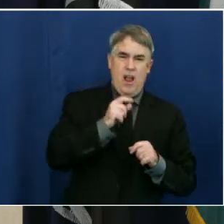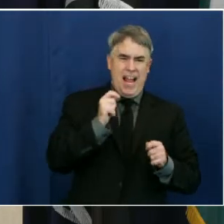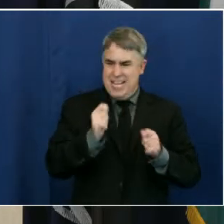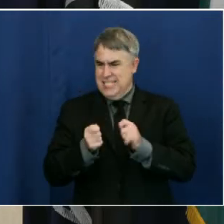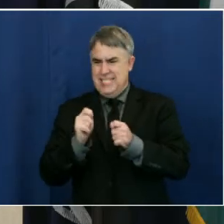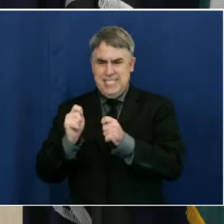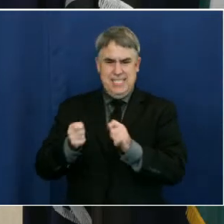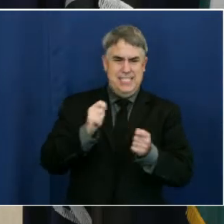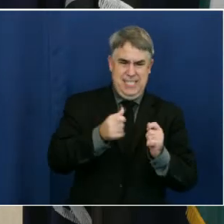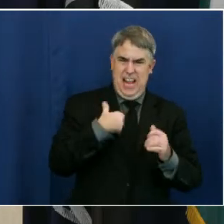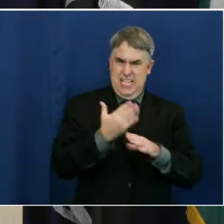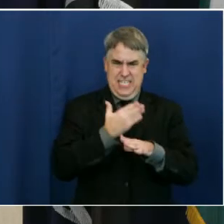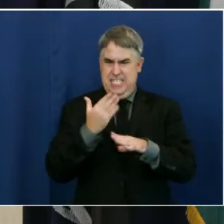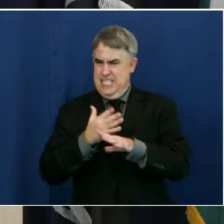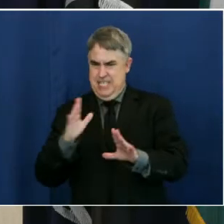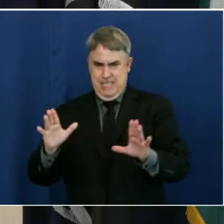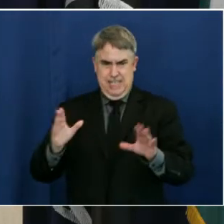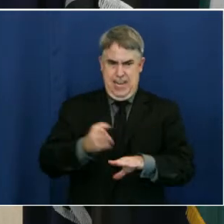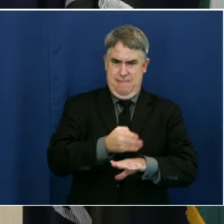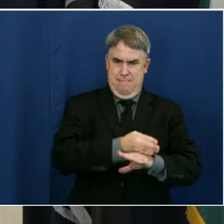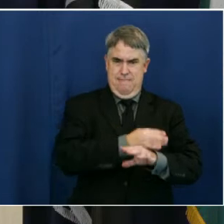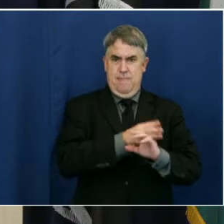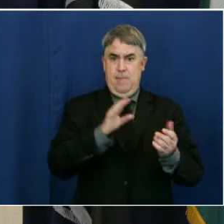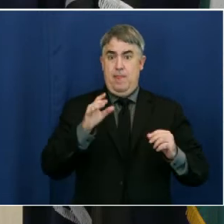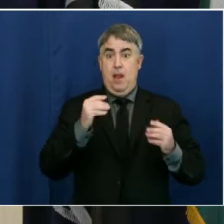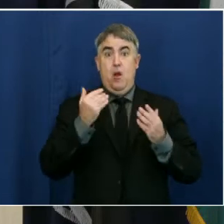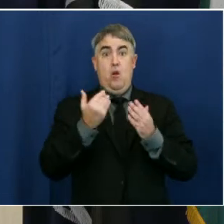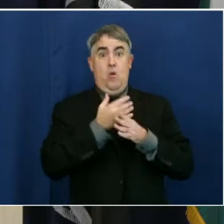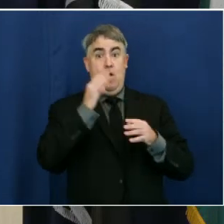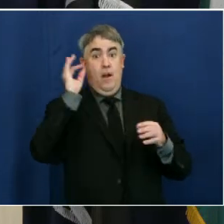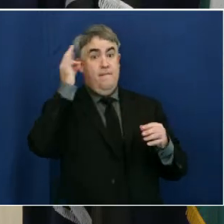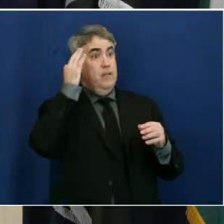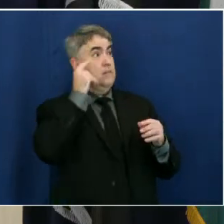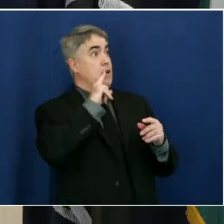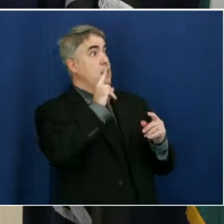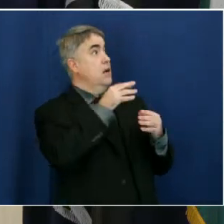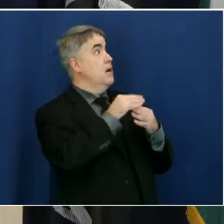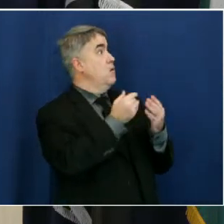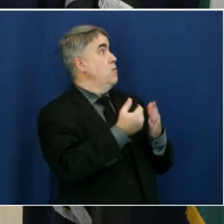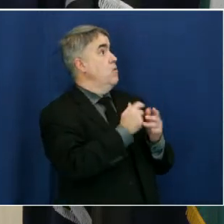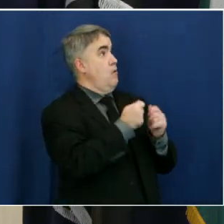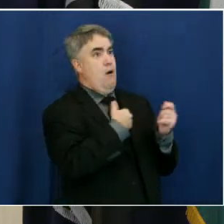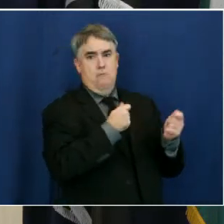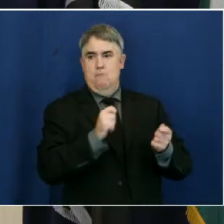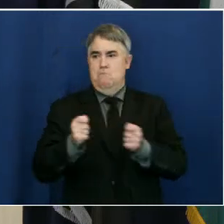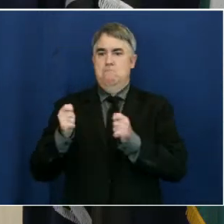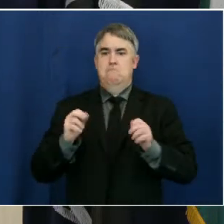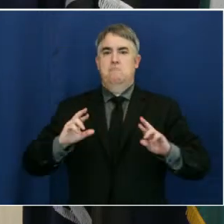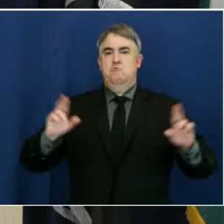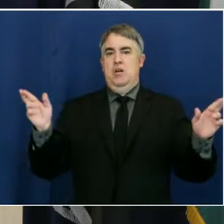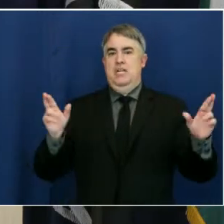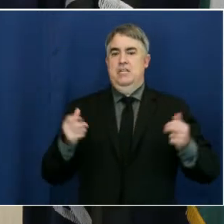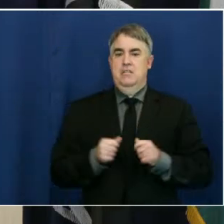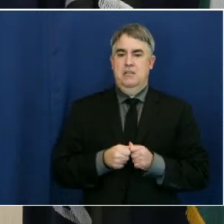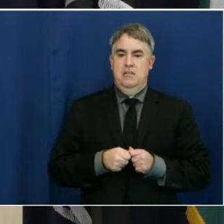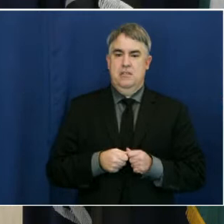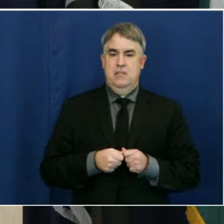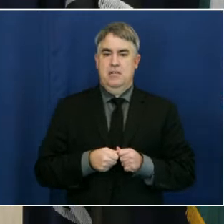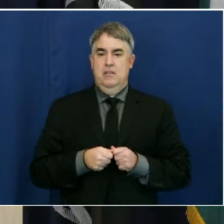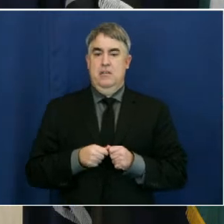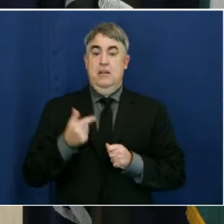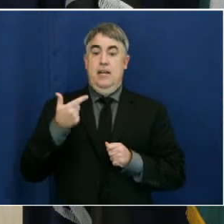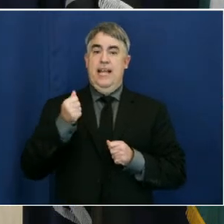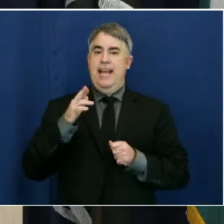will be helpful to not only San Diego, but the whole country. The second question Gary had was in regards to